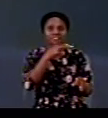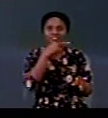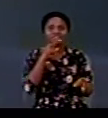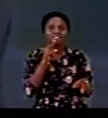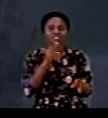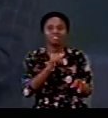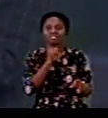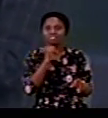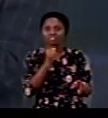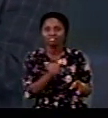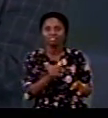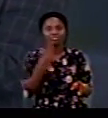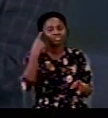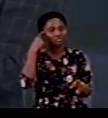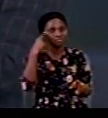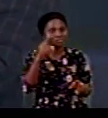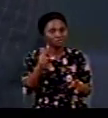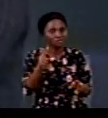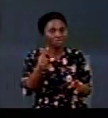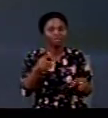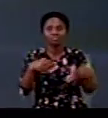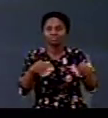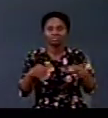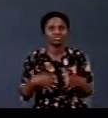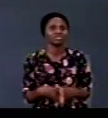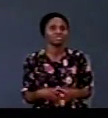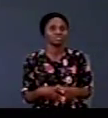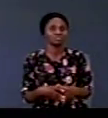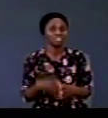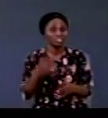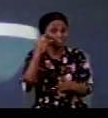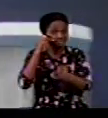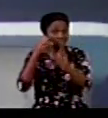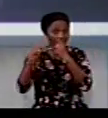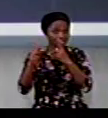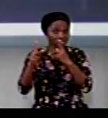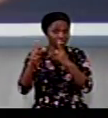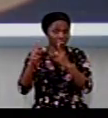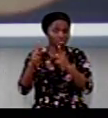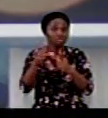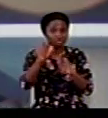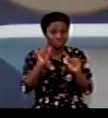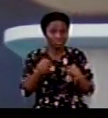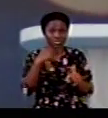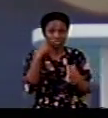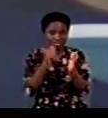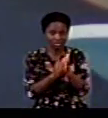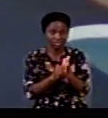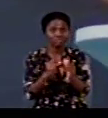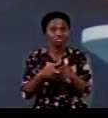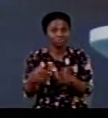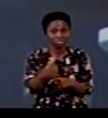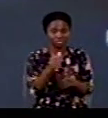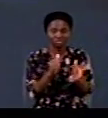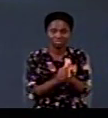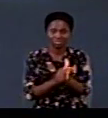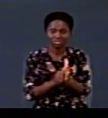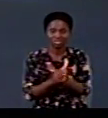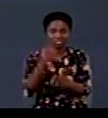for sale. Ability, not for sale. Strength, not for sale.